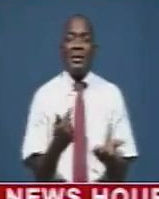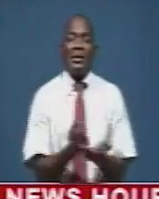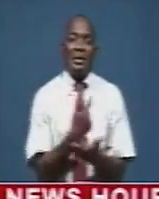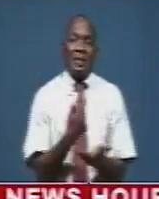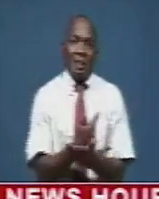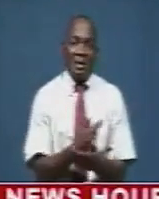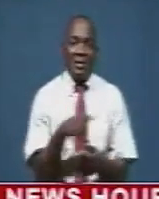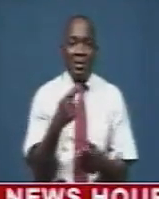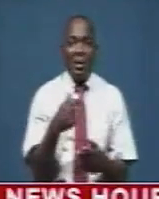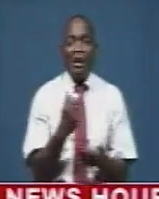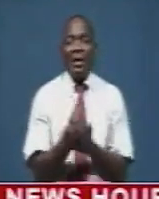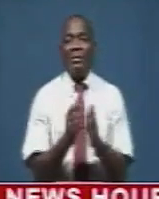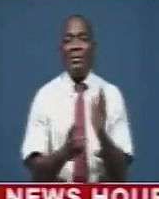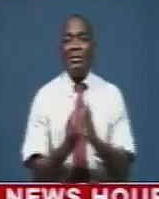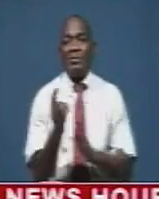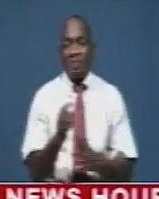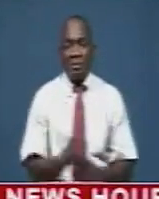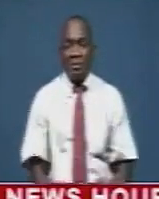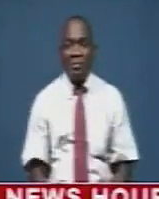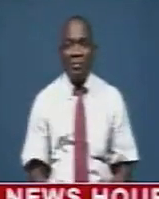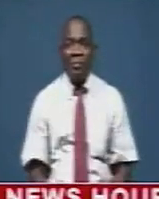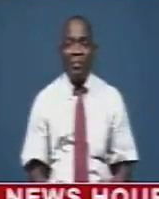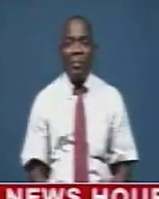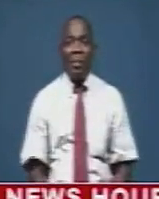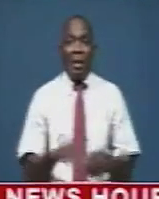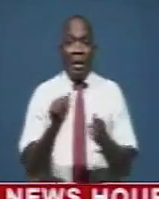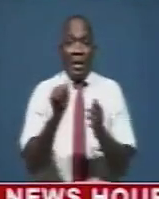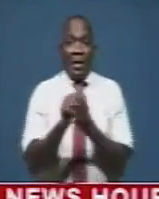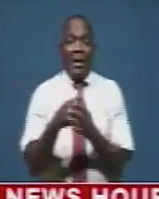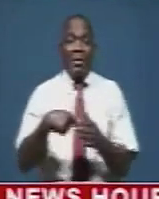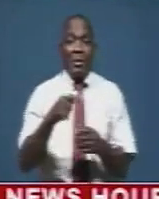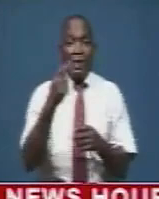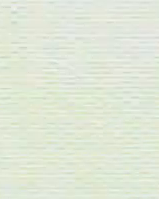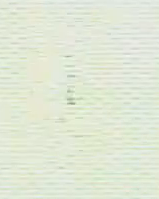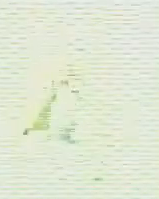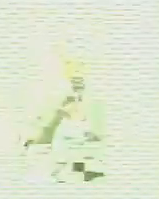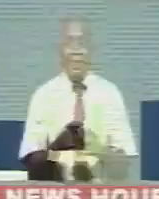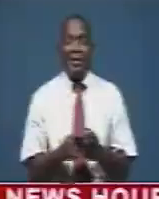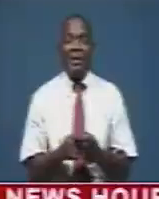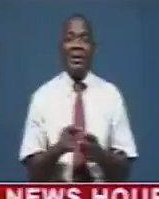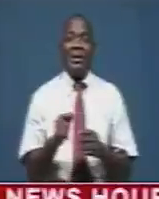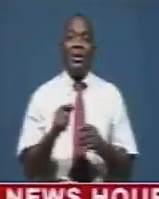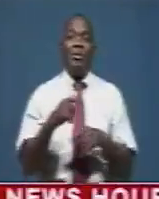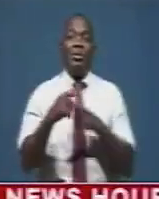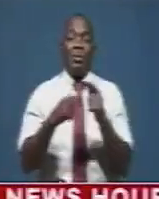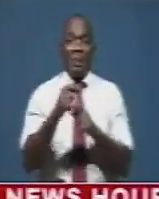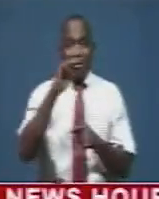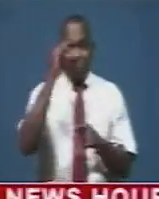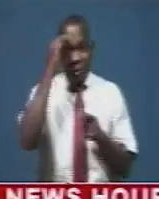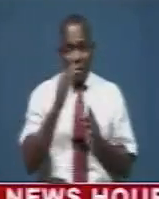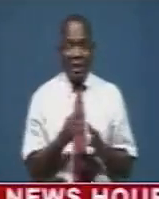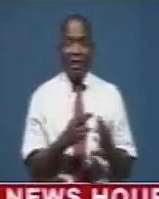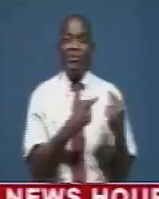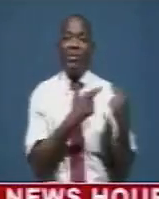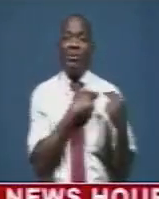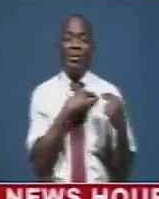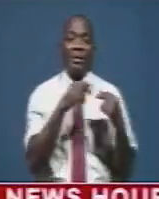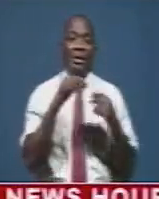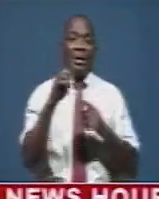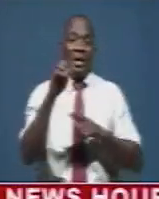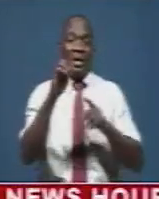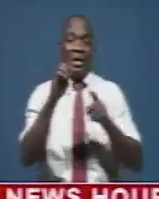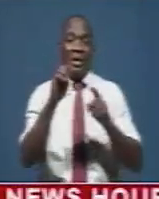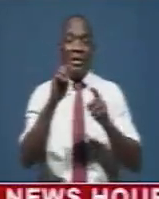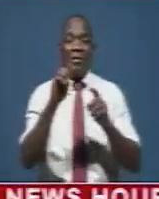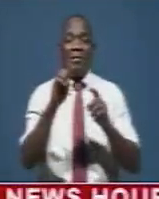for the nuclear power plants. That is what we call localization. The Minister for Environment, Science and Technology and